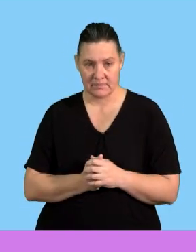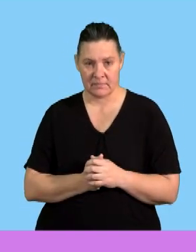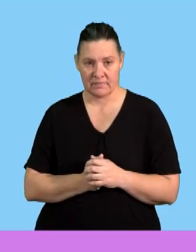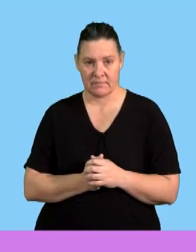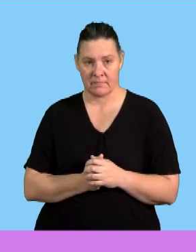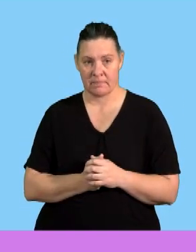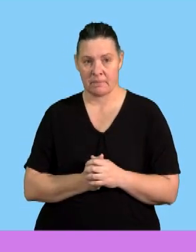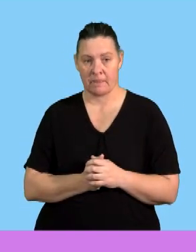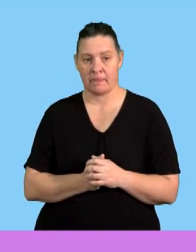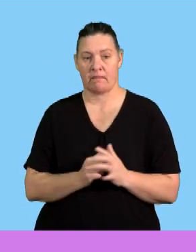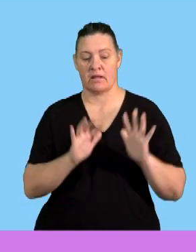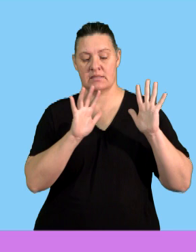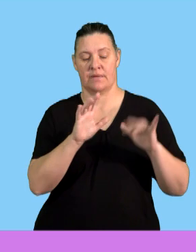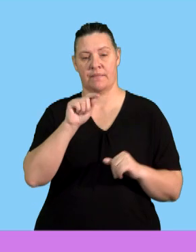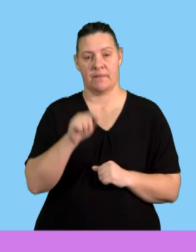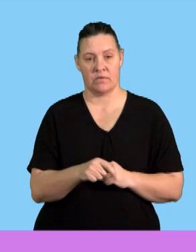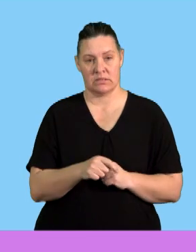be 10,000